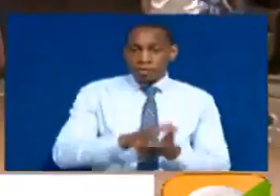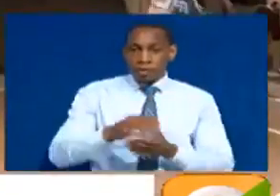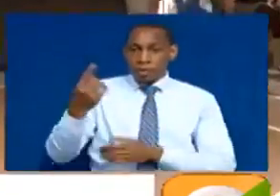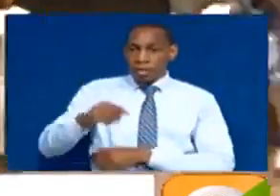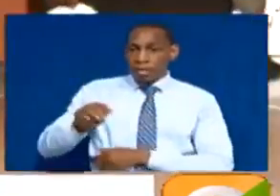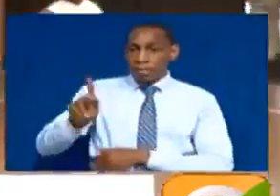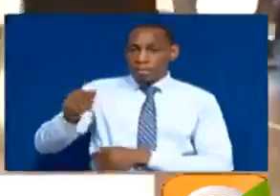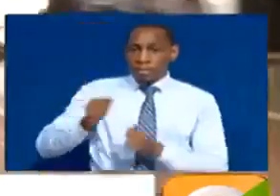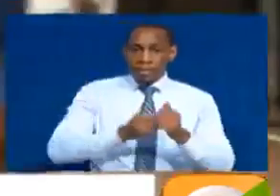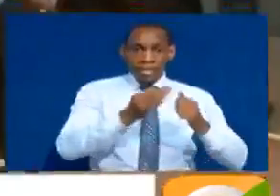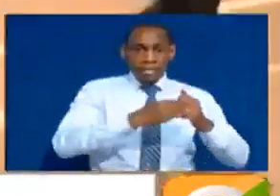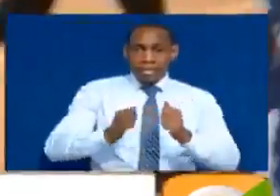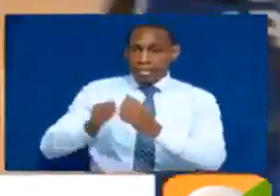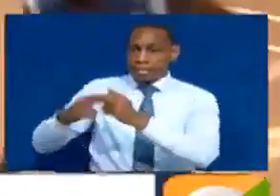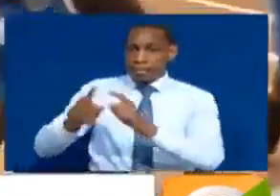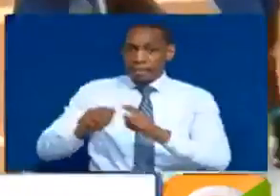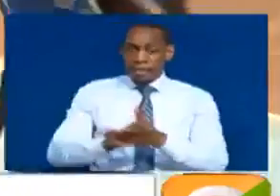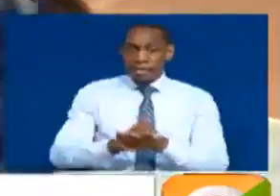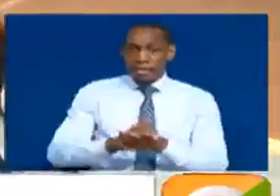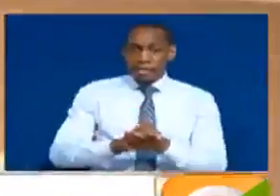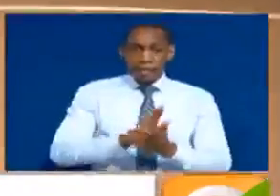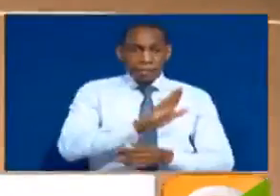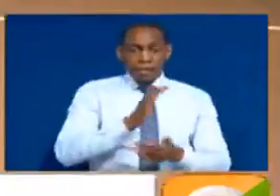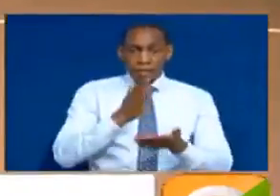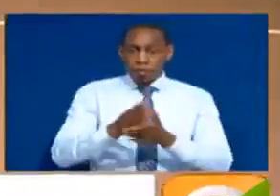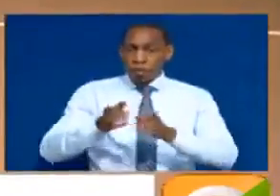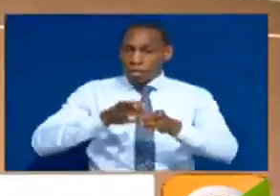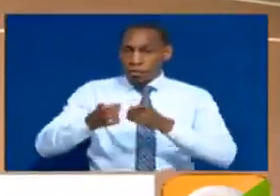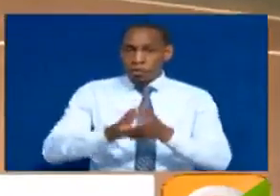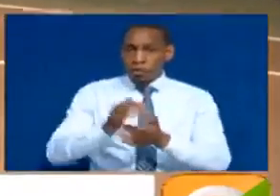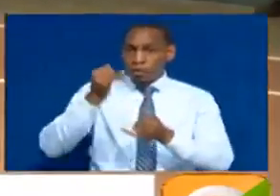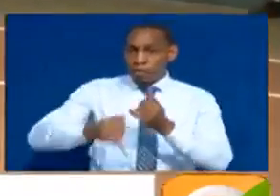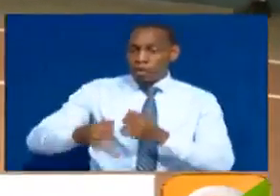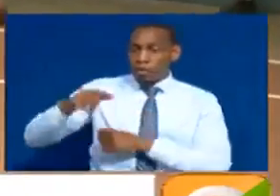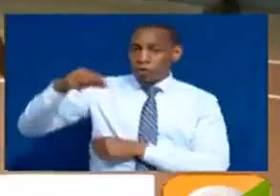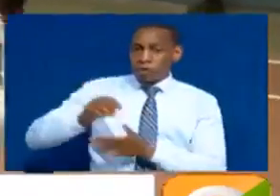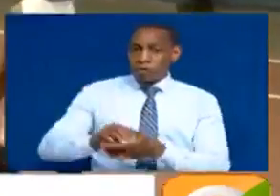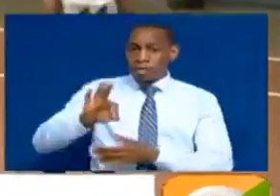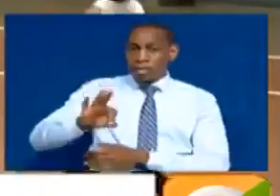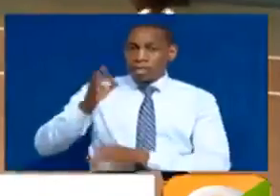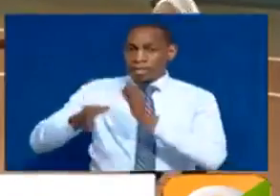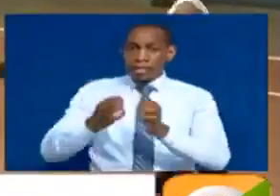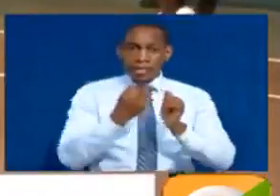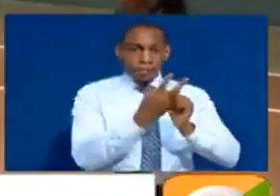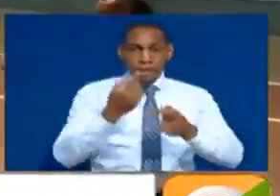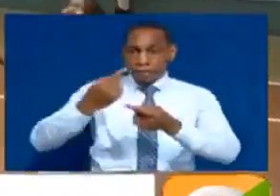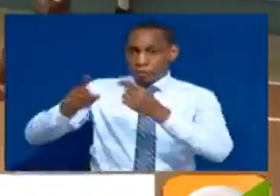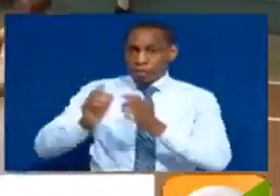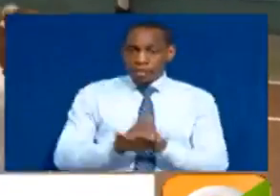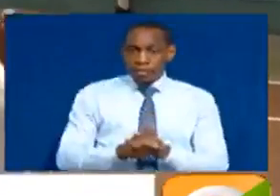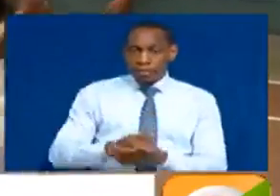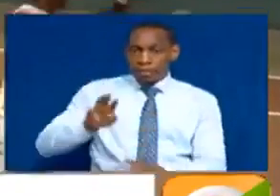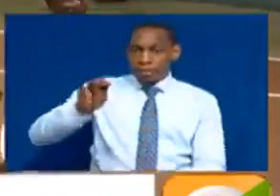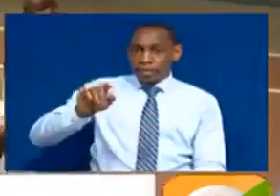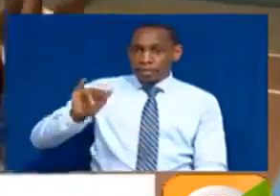beating KPA 18-17, but the second place side stamped their authority in the final quarter with a 33-12 win.